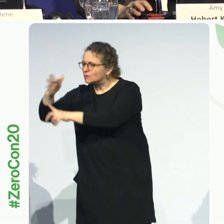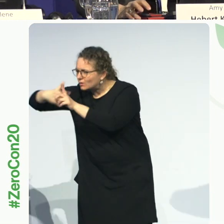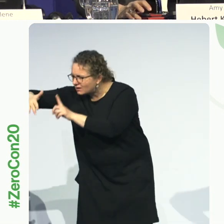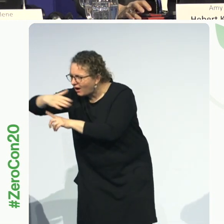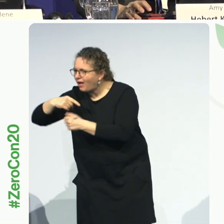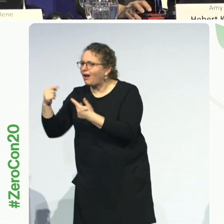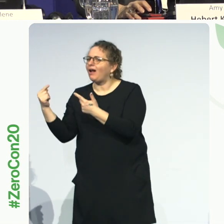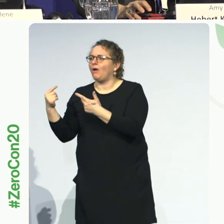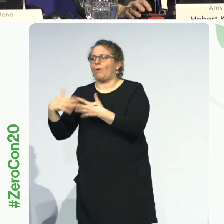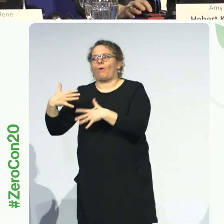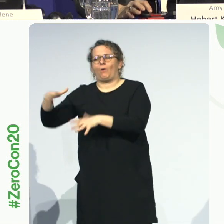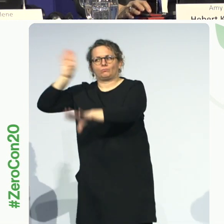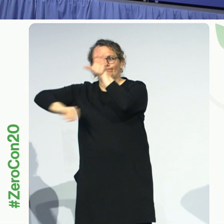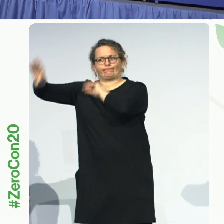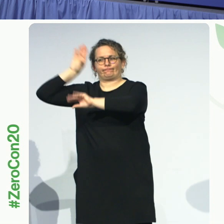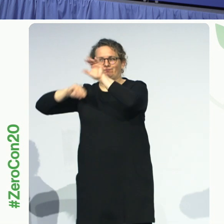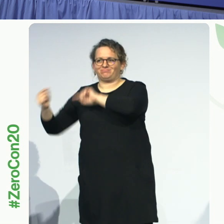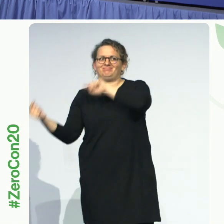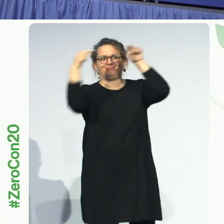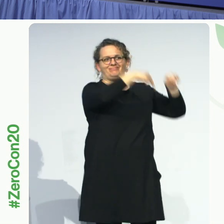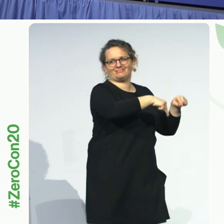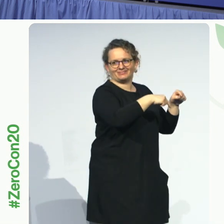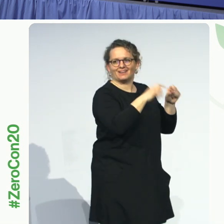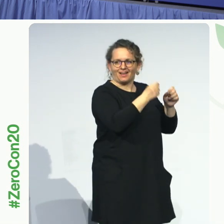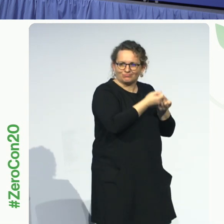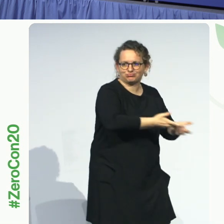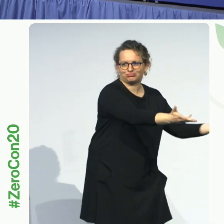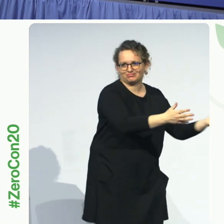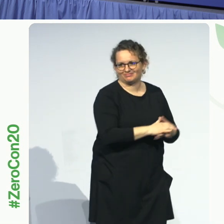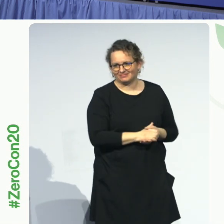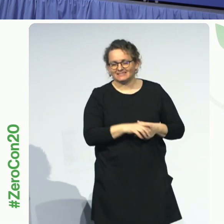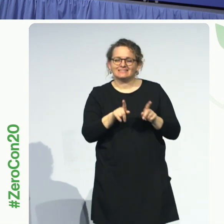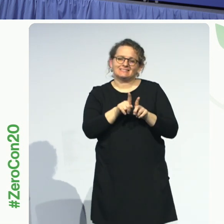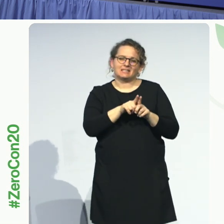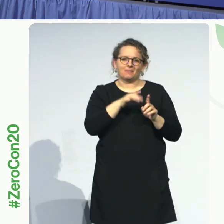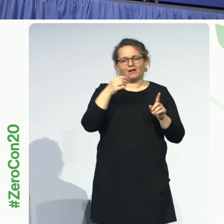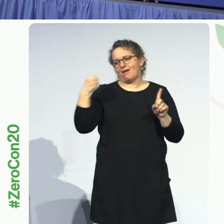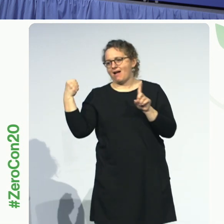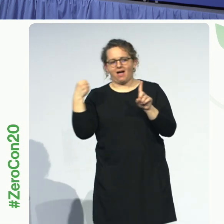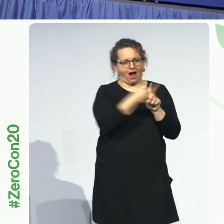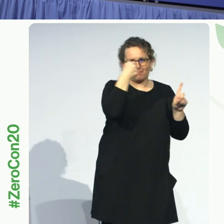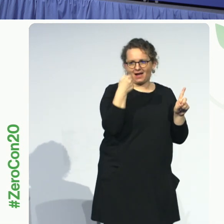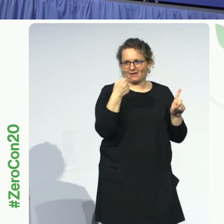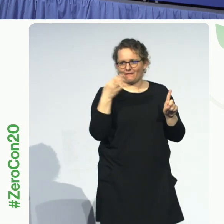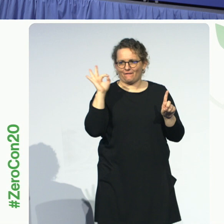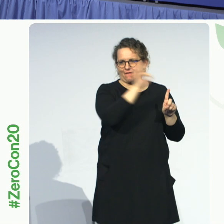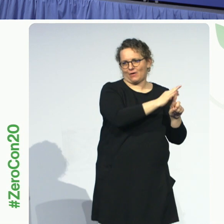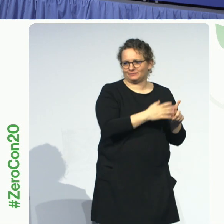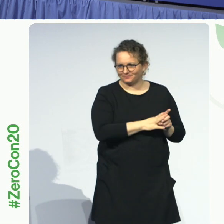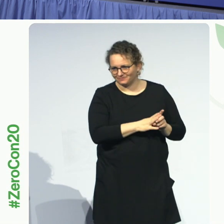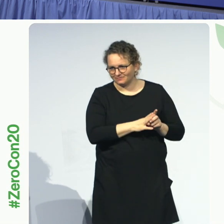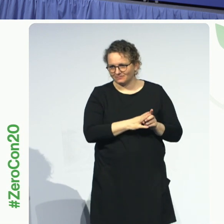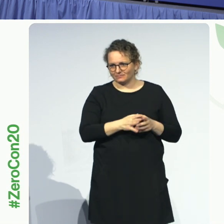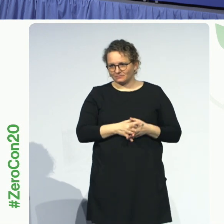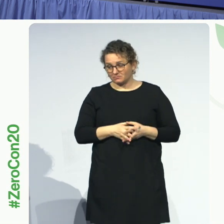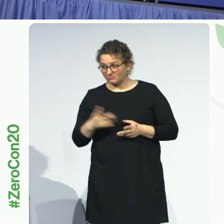We believe that the areas of impact will be capacity building, infrastructure services, disability advocacy,